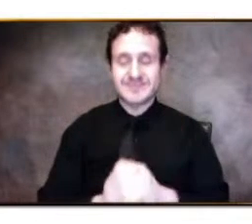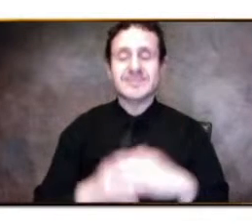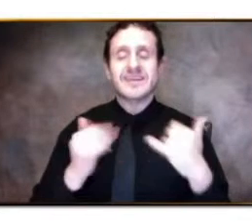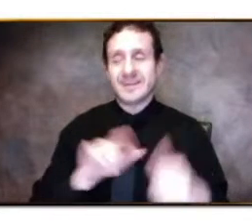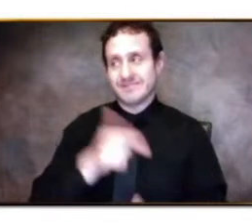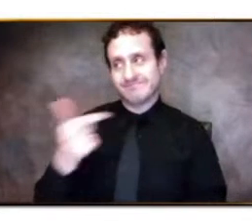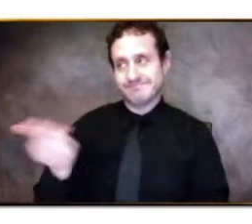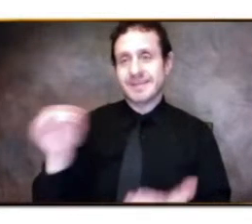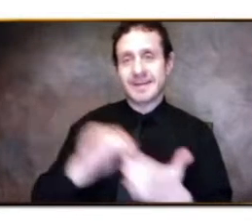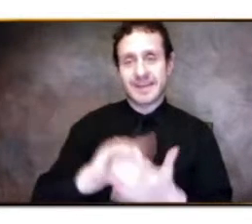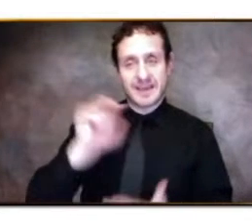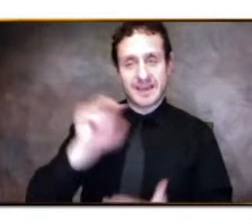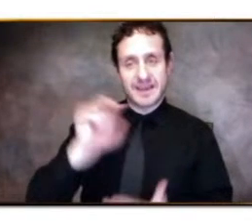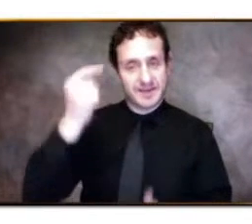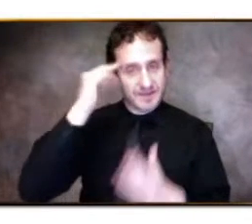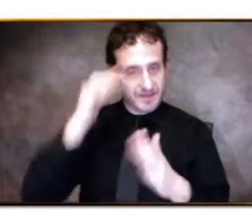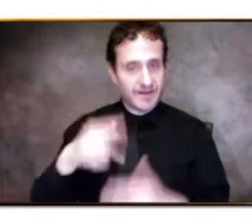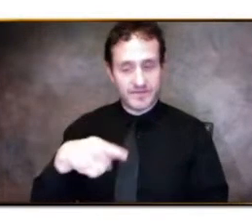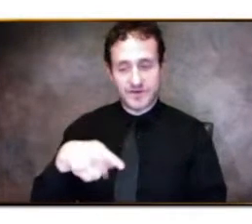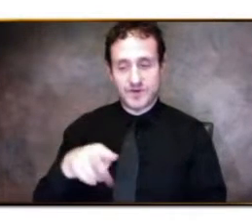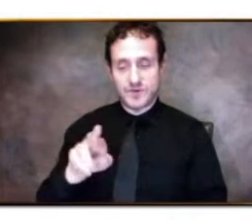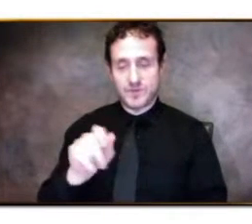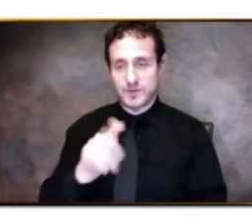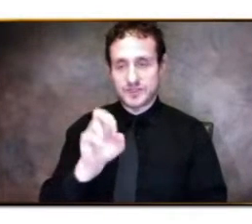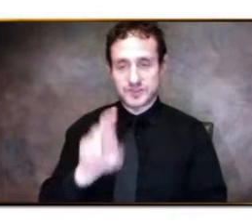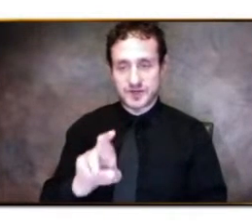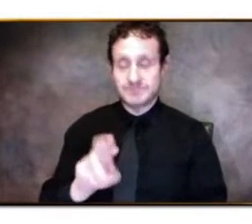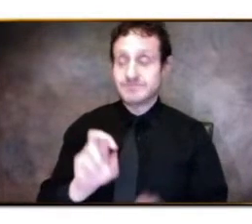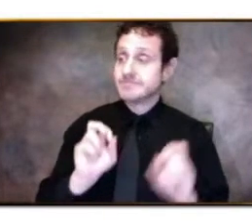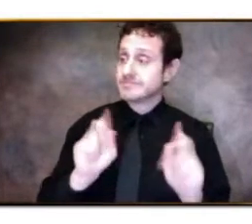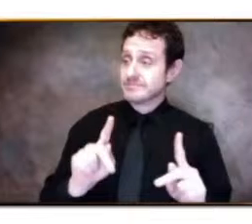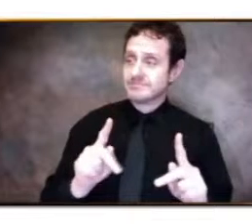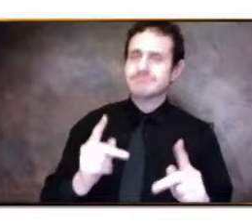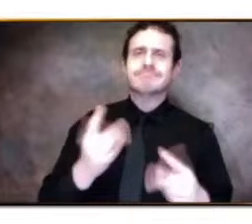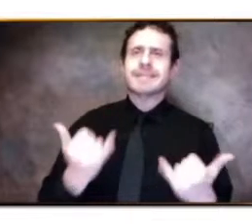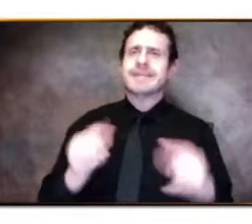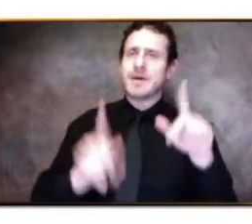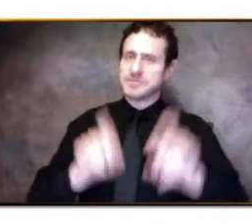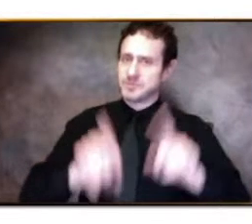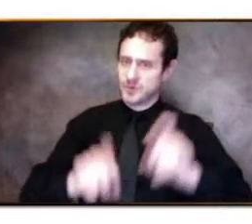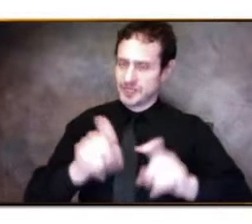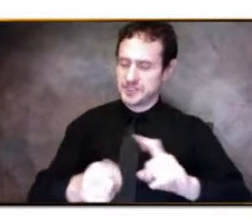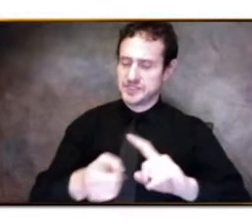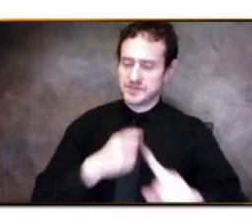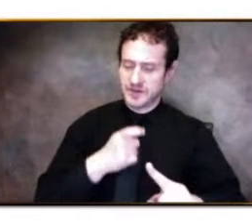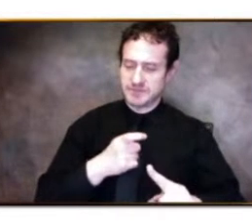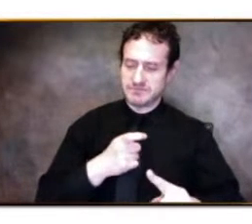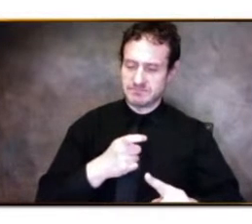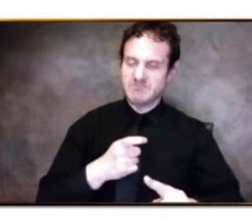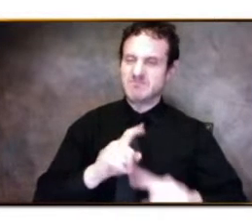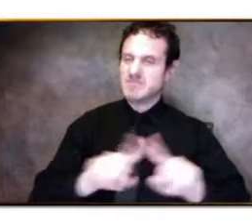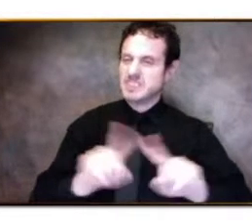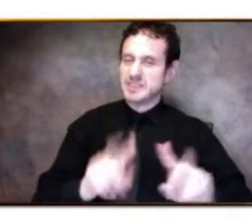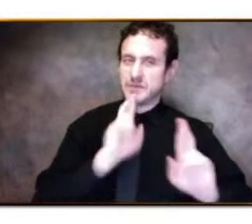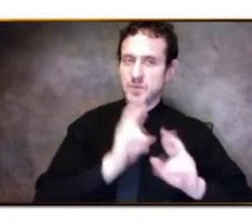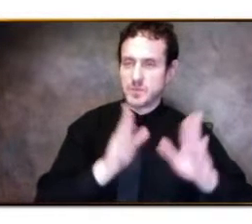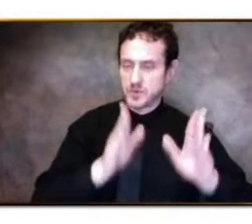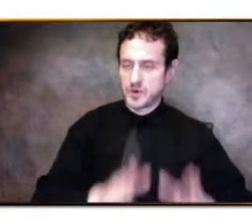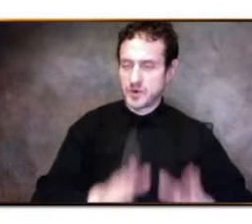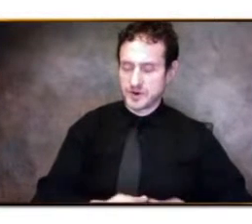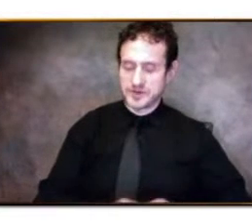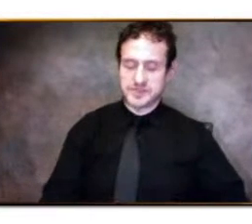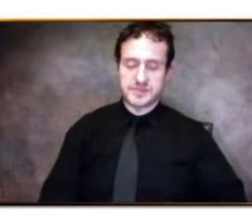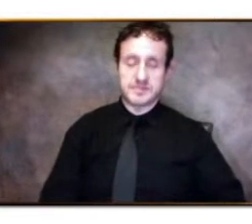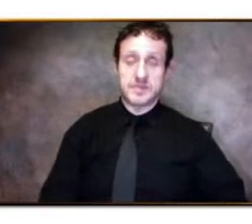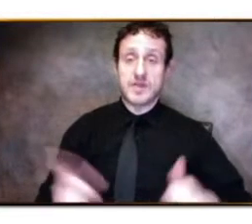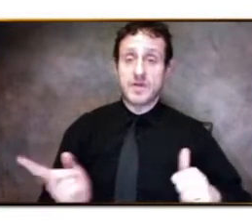back over to Governor Pritzker. All right, we'll start with some questions from reporters. We'll start with Greg Bishop at